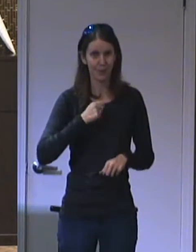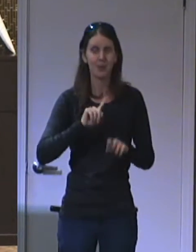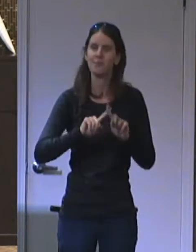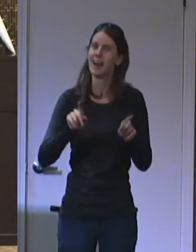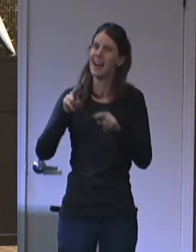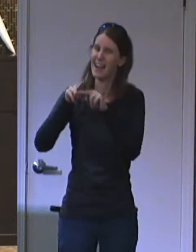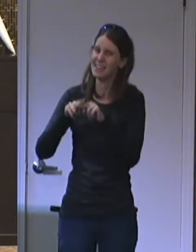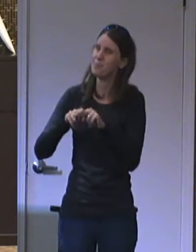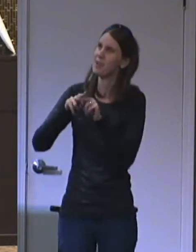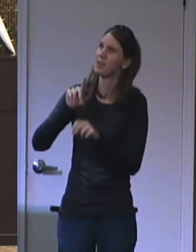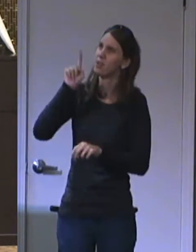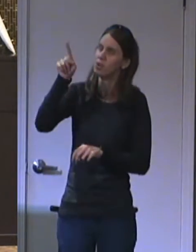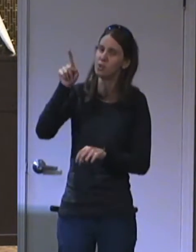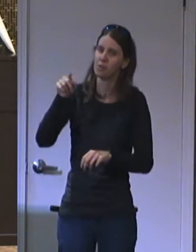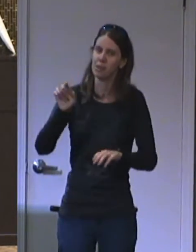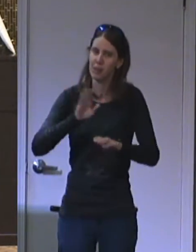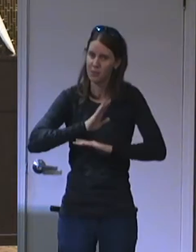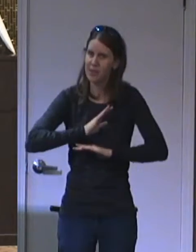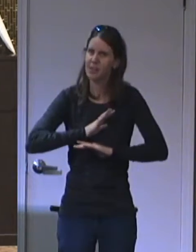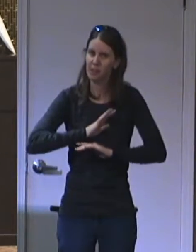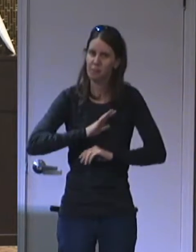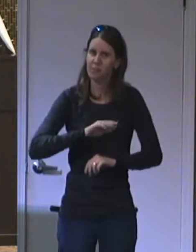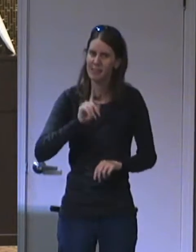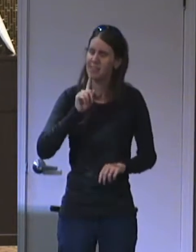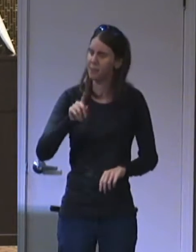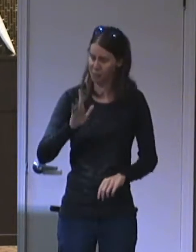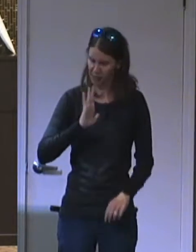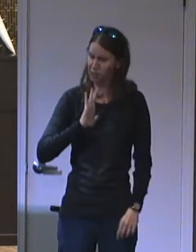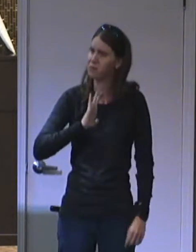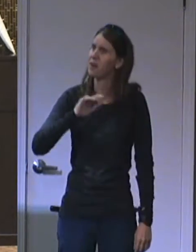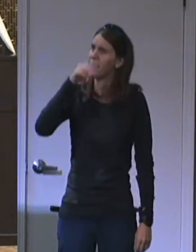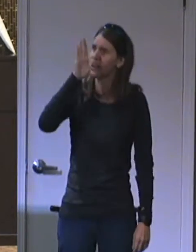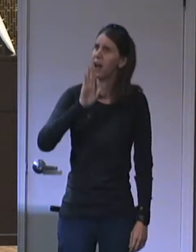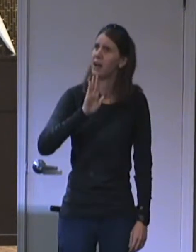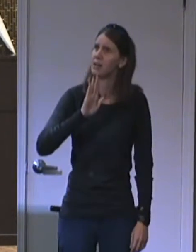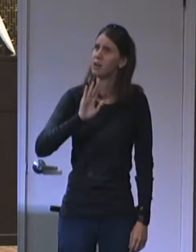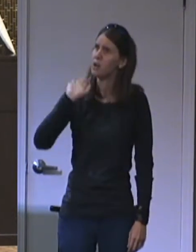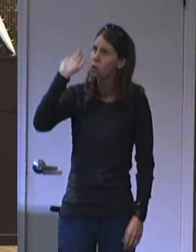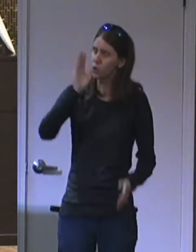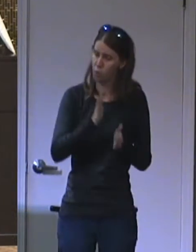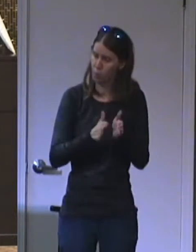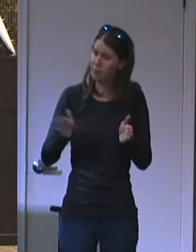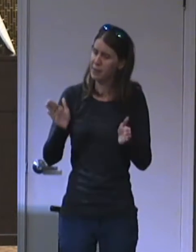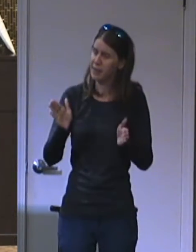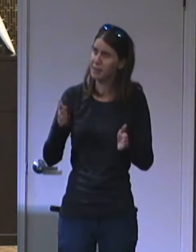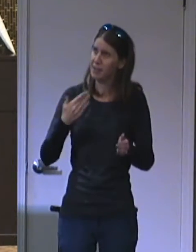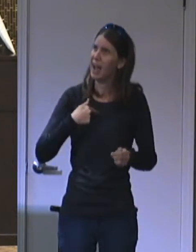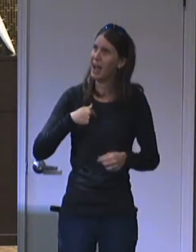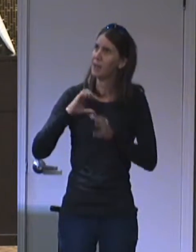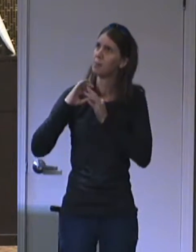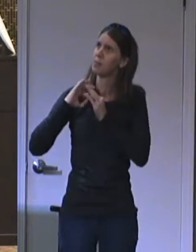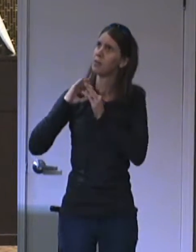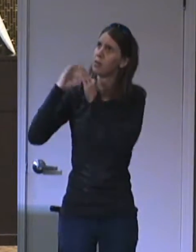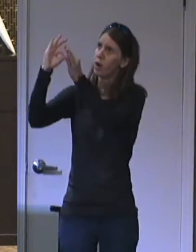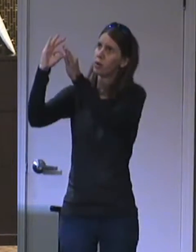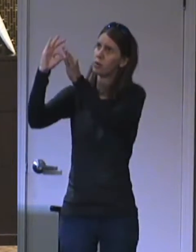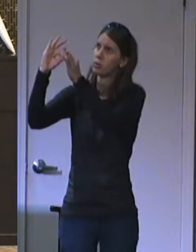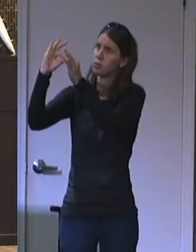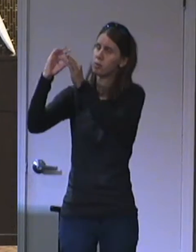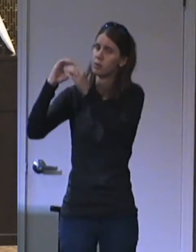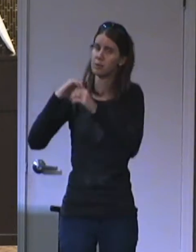trust you. And when we have that contentment, say, okay, God, whatever you want to accomplish, I'm here. I'm yours.